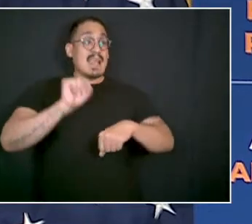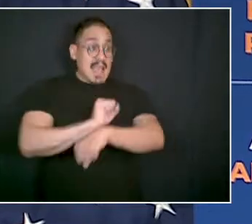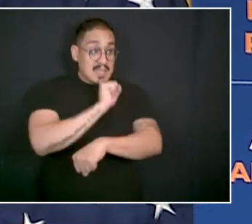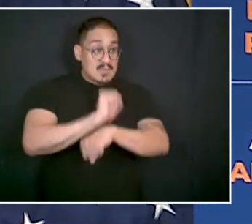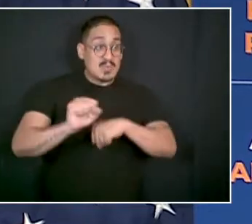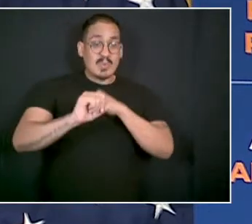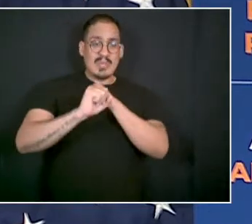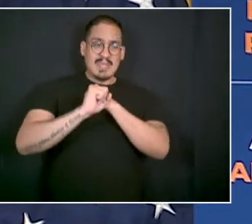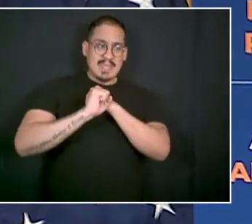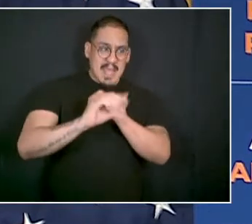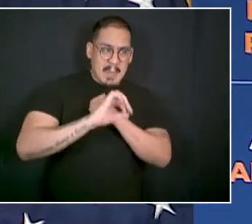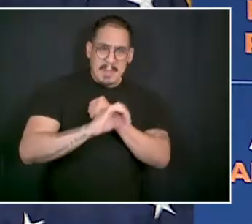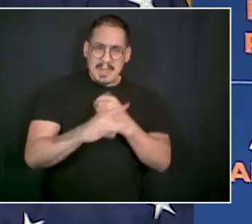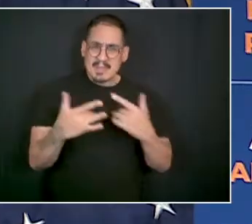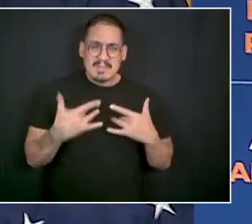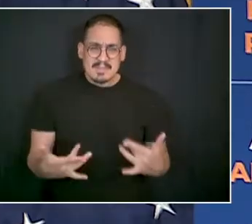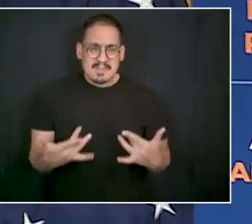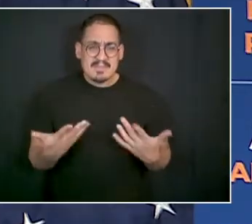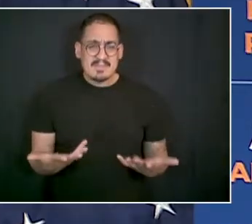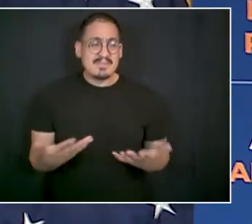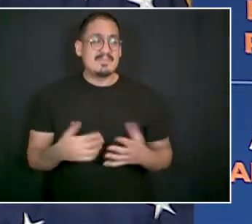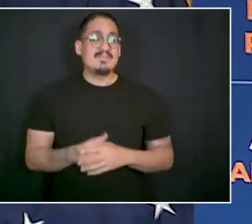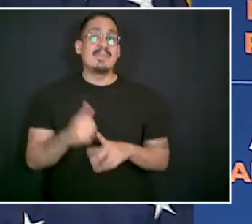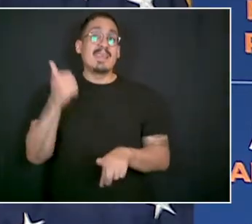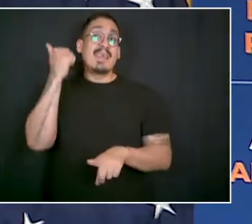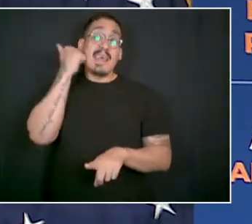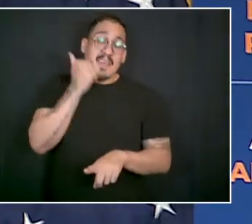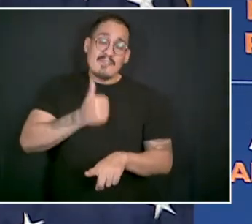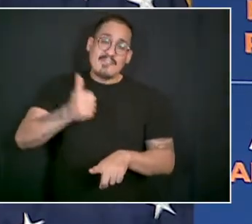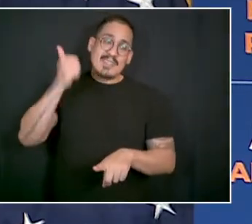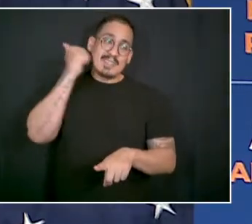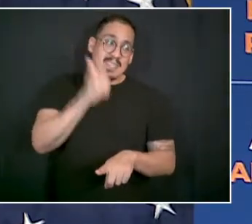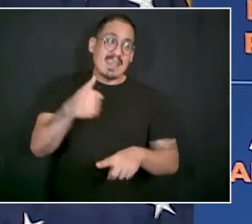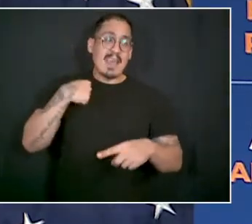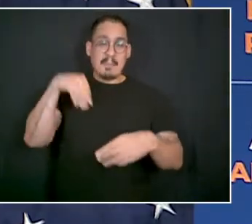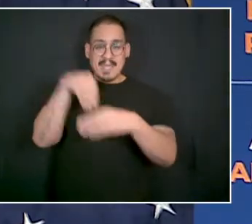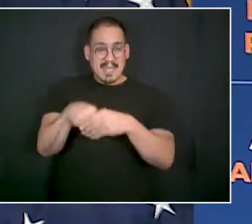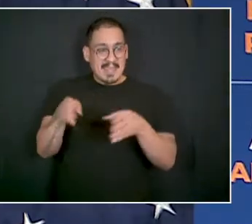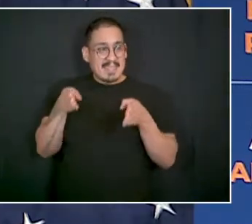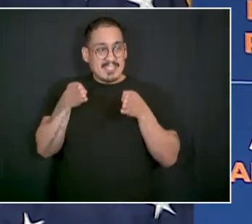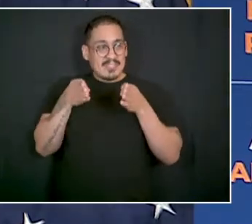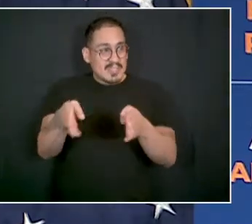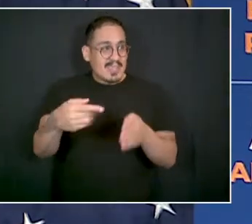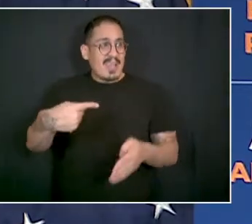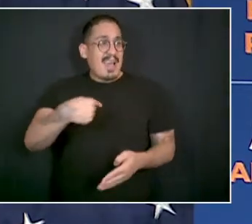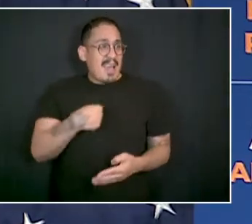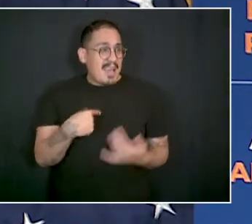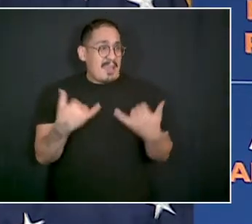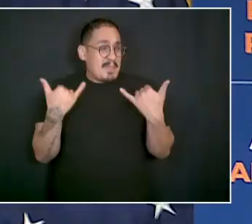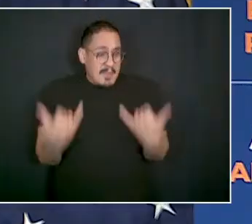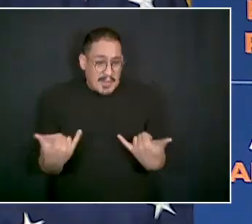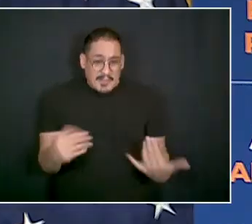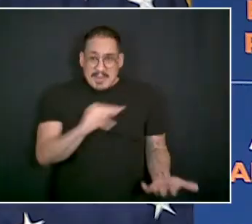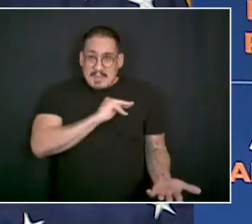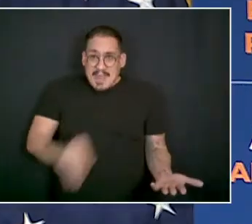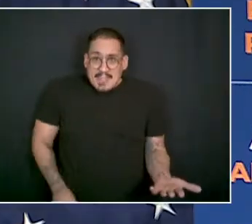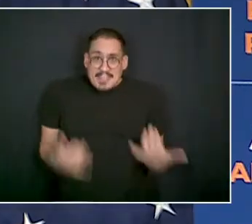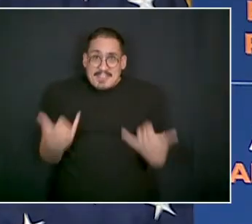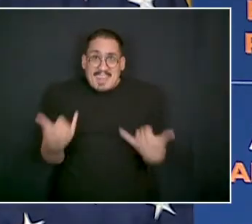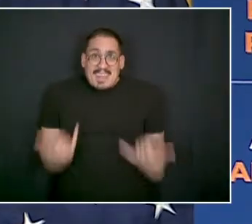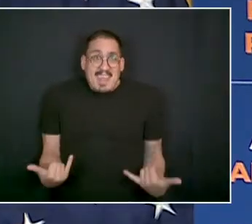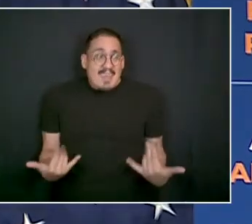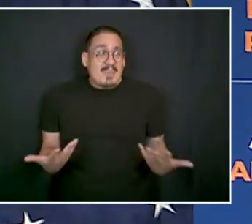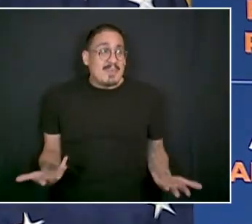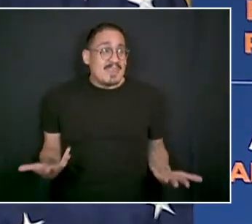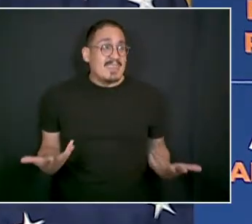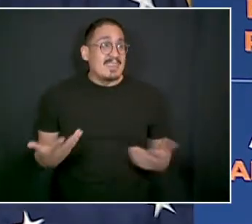Every day that I'm in the street, I'm the incumbent, folks. I mean, why aren't we understanding that? When you're an incumbent, you